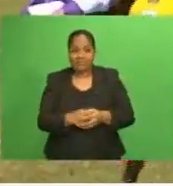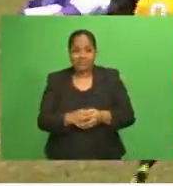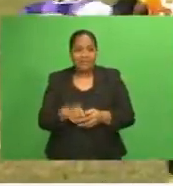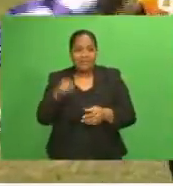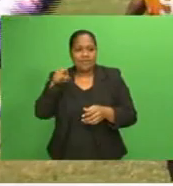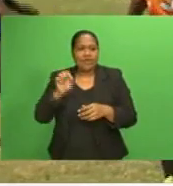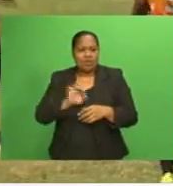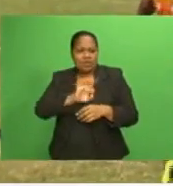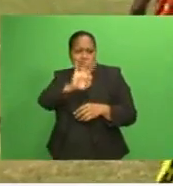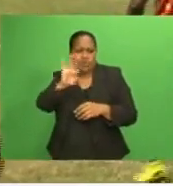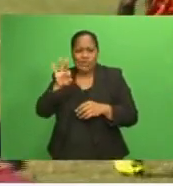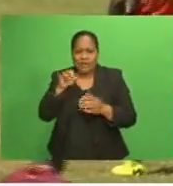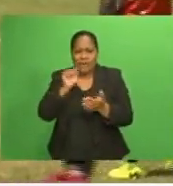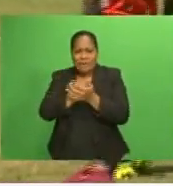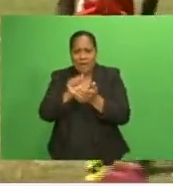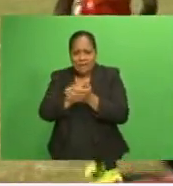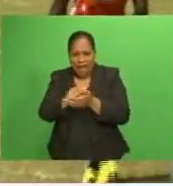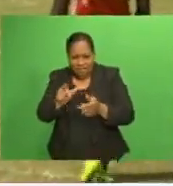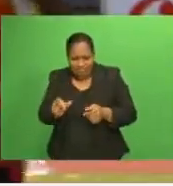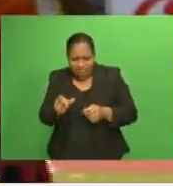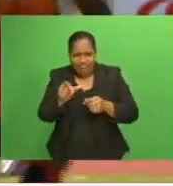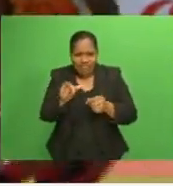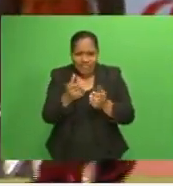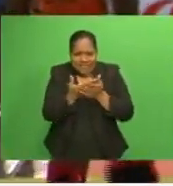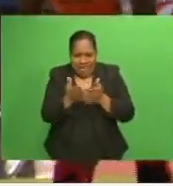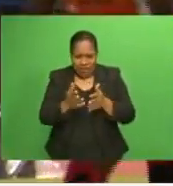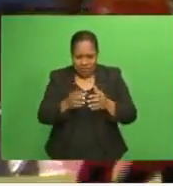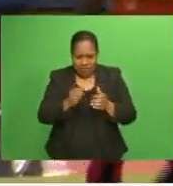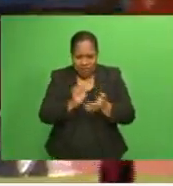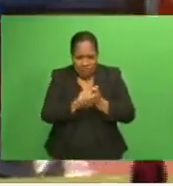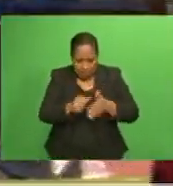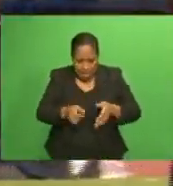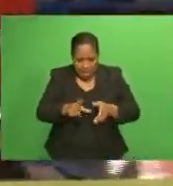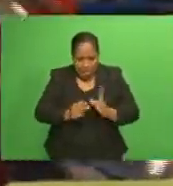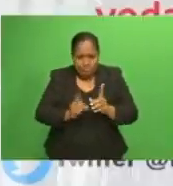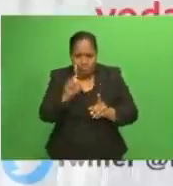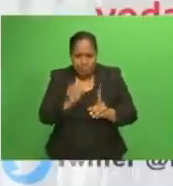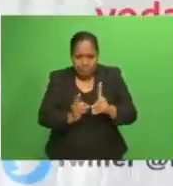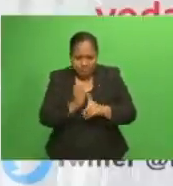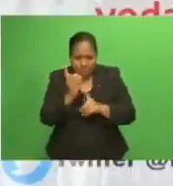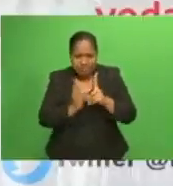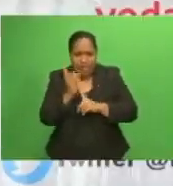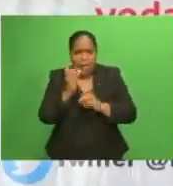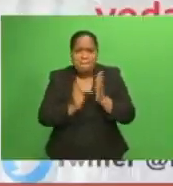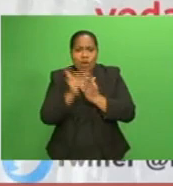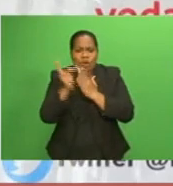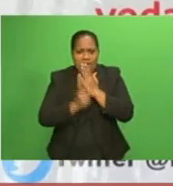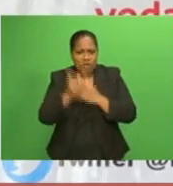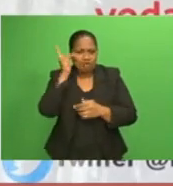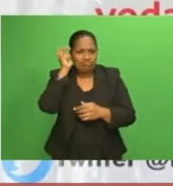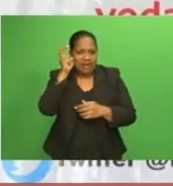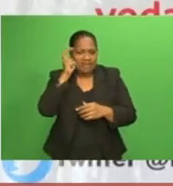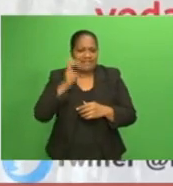development pathway program to manage their training amidst the COVID-19 restrictions. Siltails have